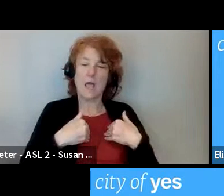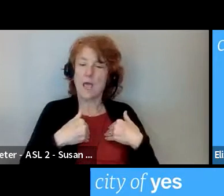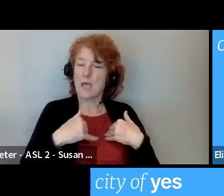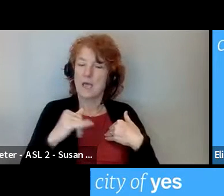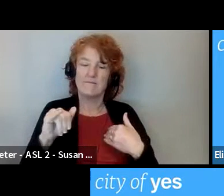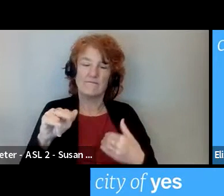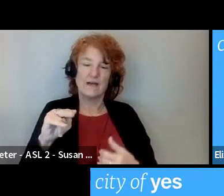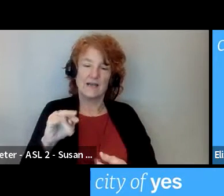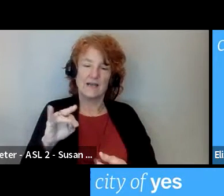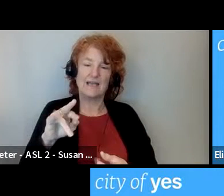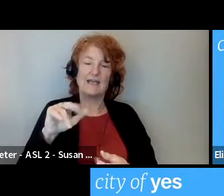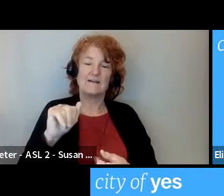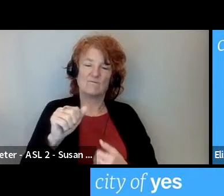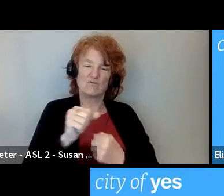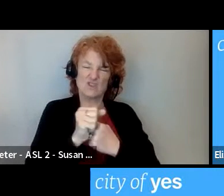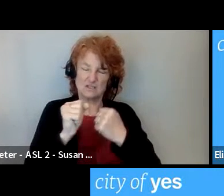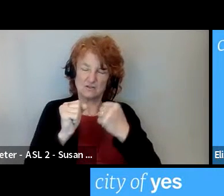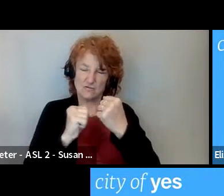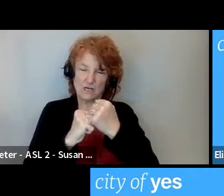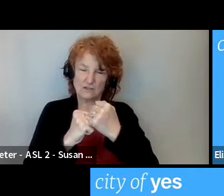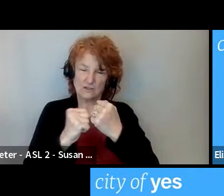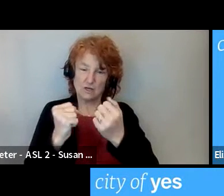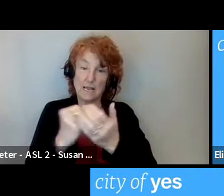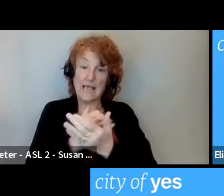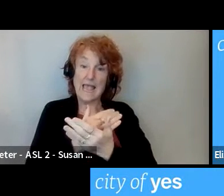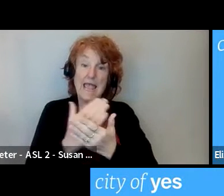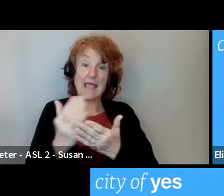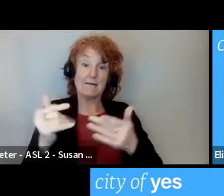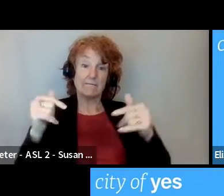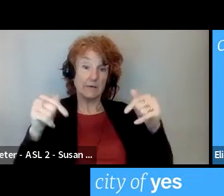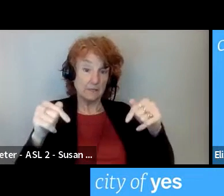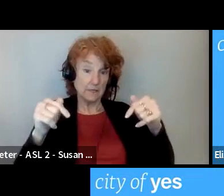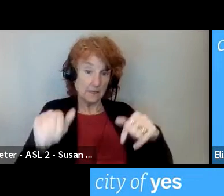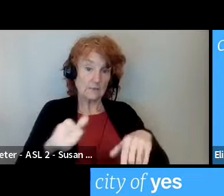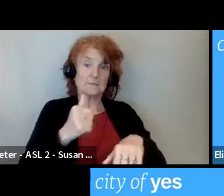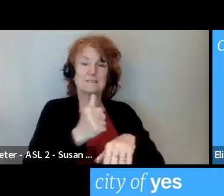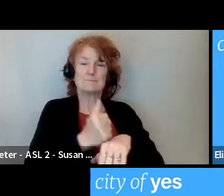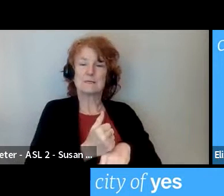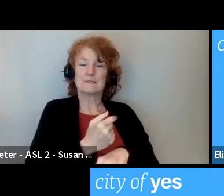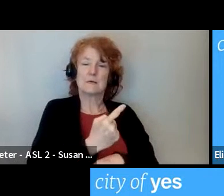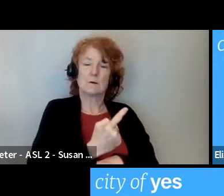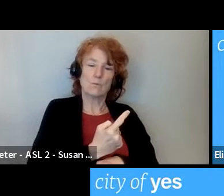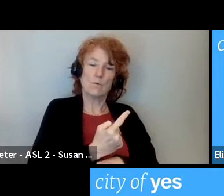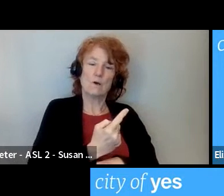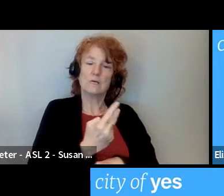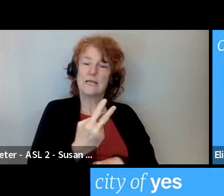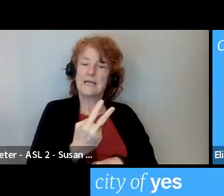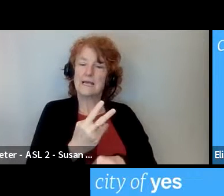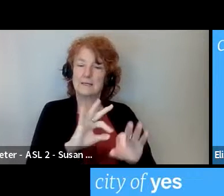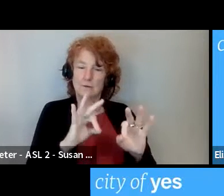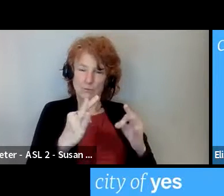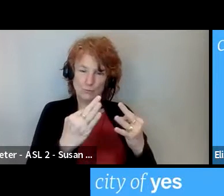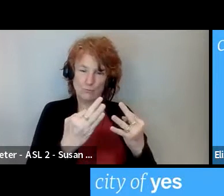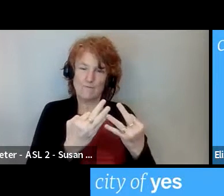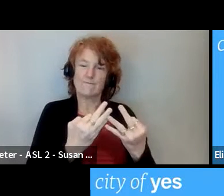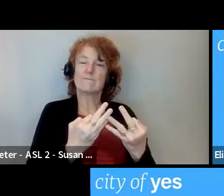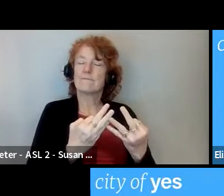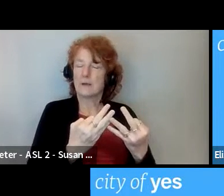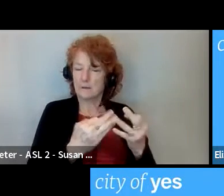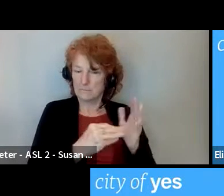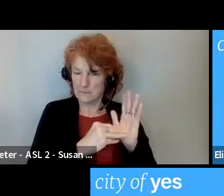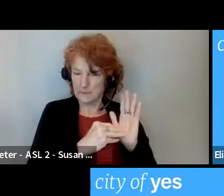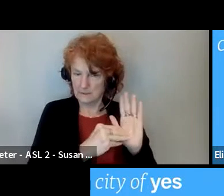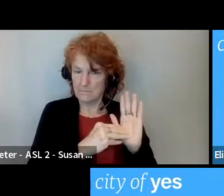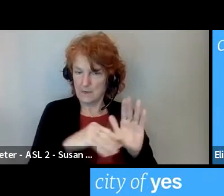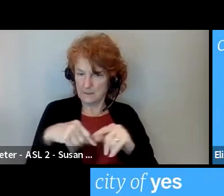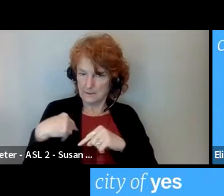upon the 1 and 2 family model that this area has had. And trying to make